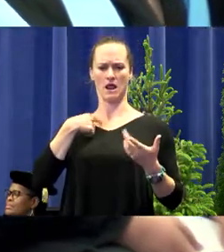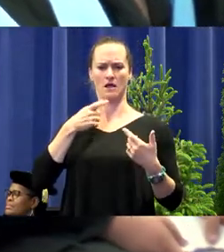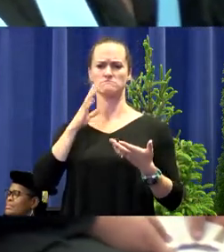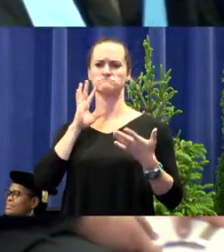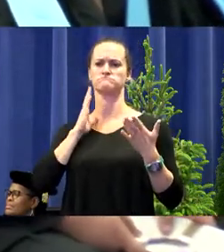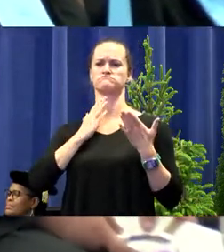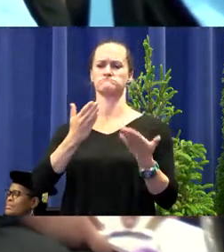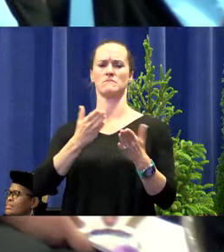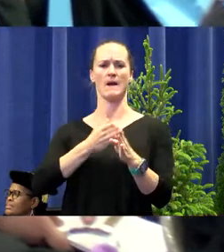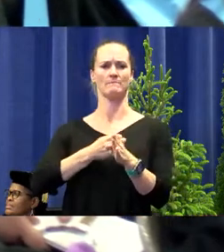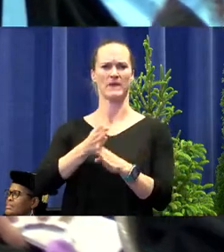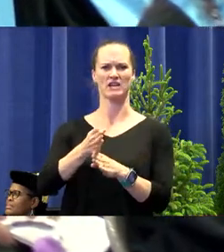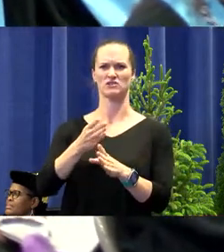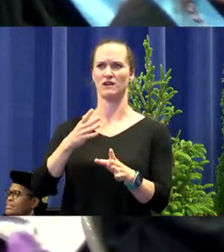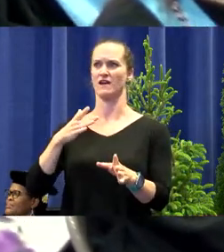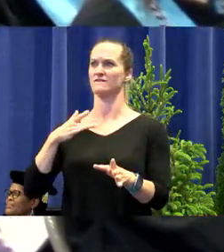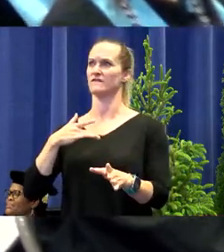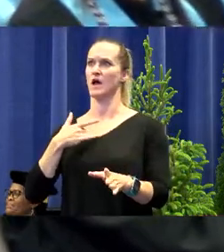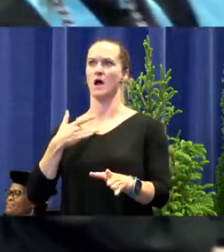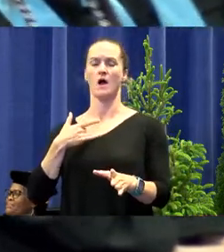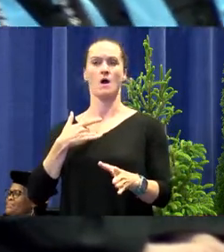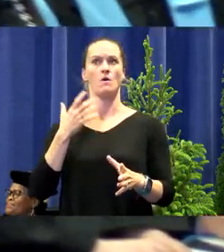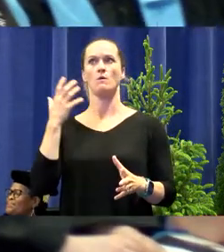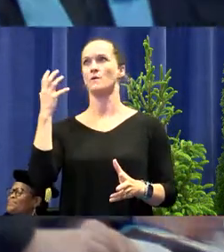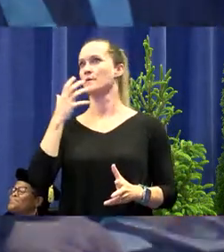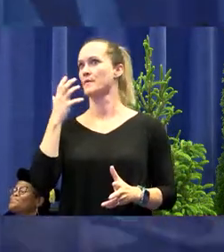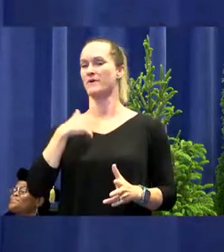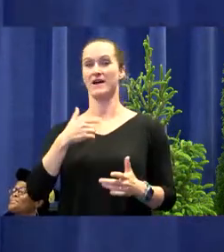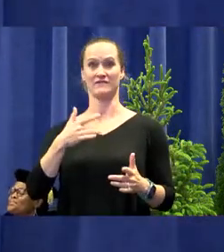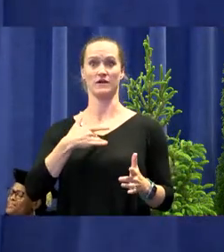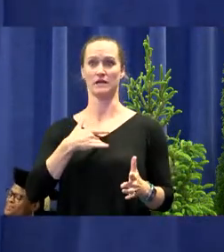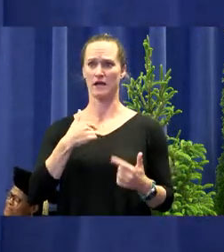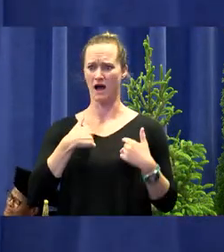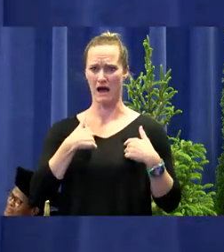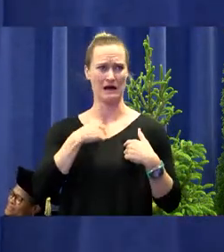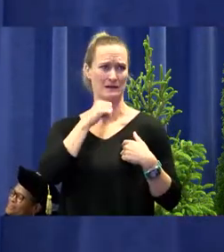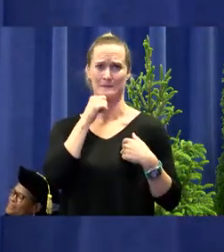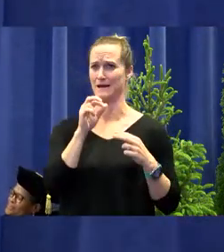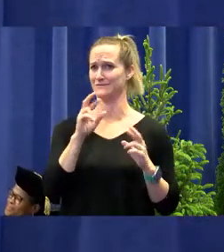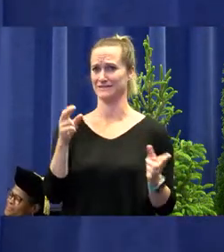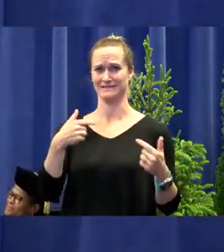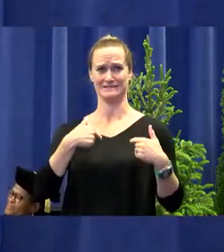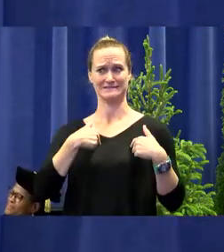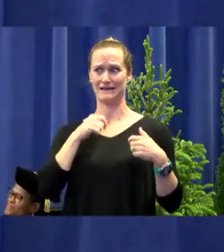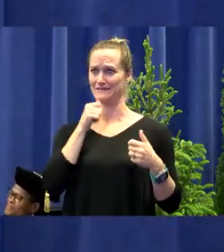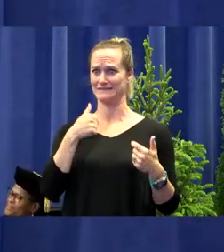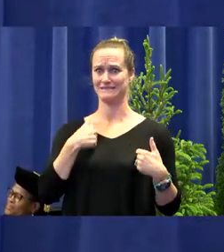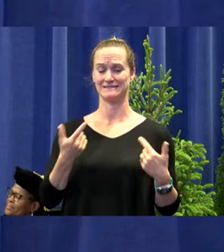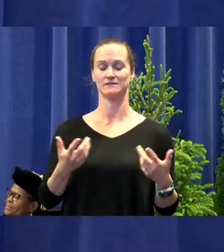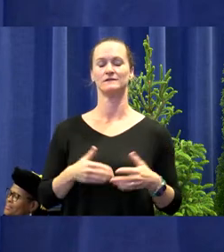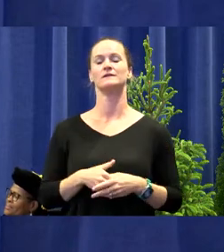the most intense imposter syndrome I've ever felt in my life, during all of those times, I pushed